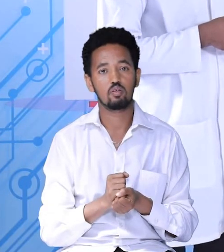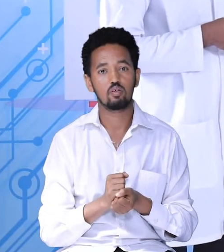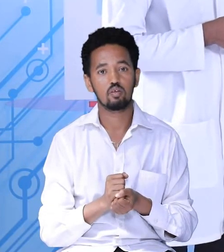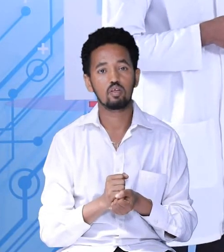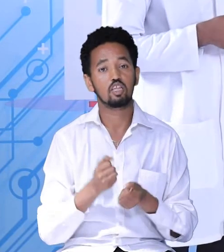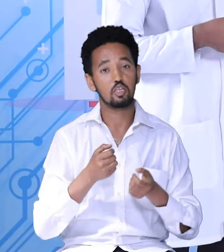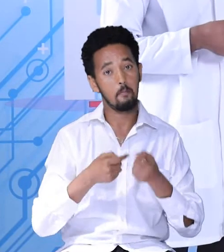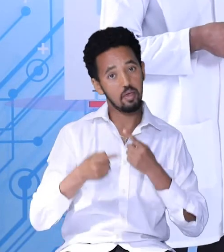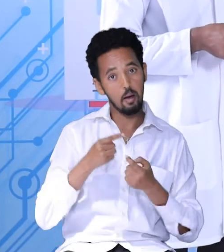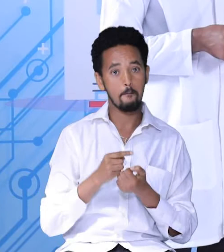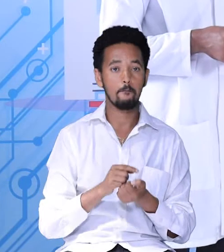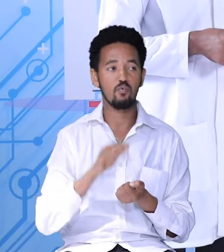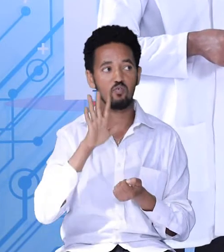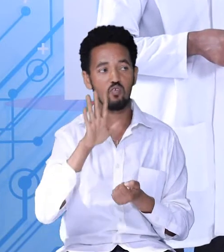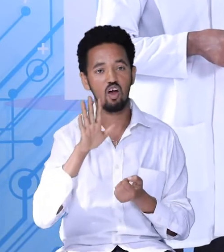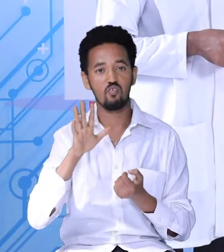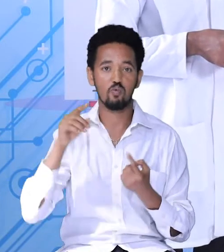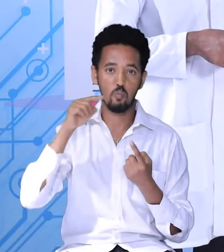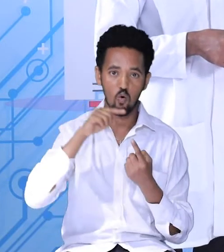It's become 5.4.